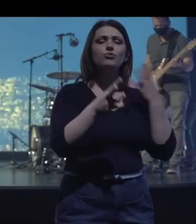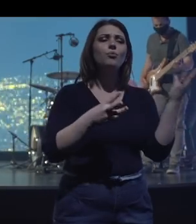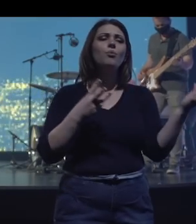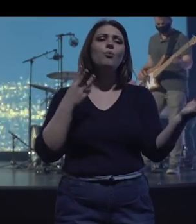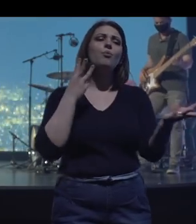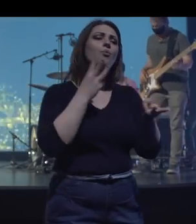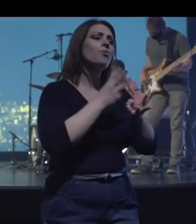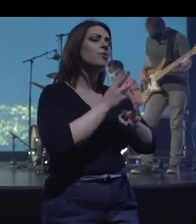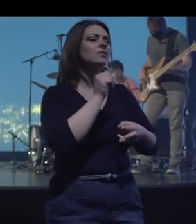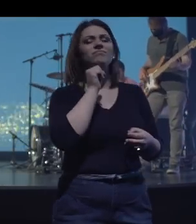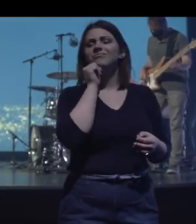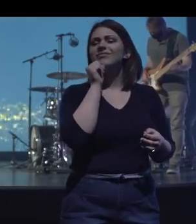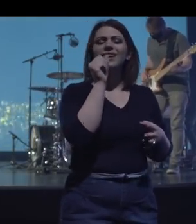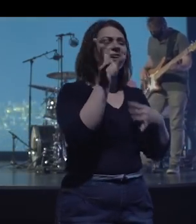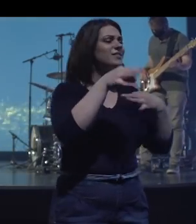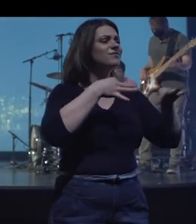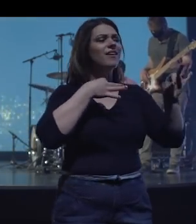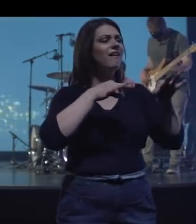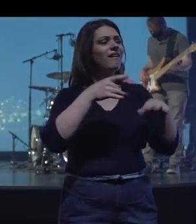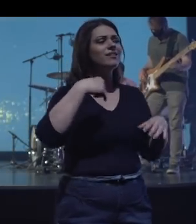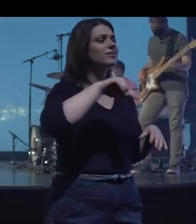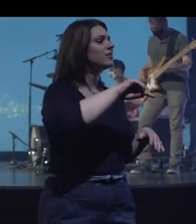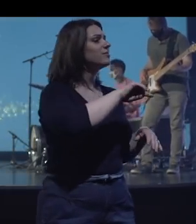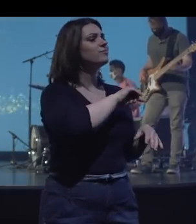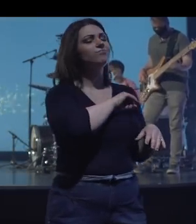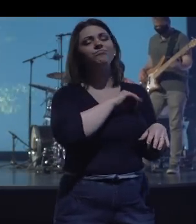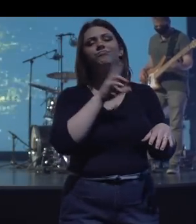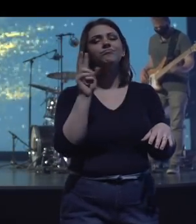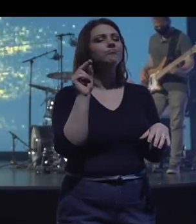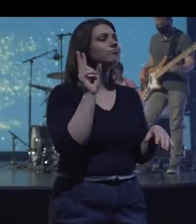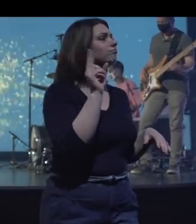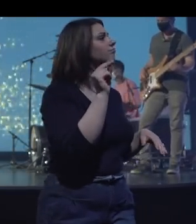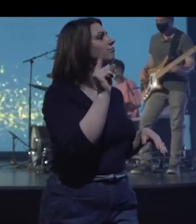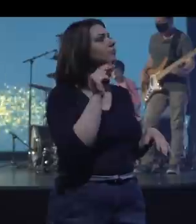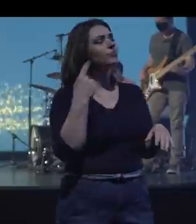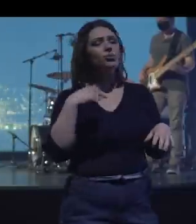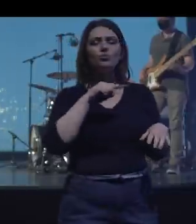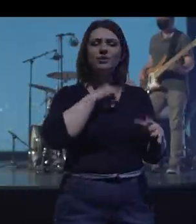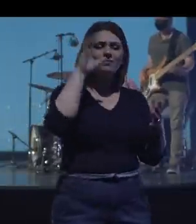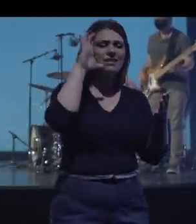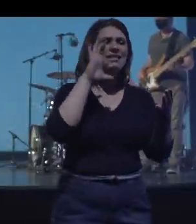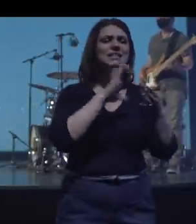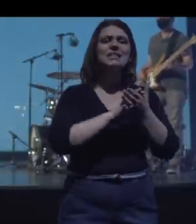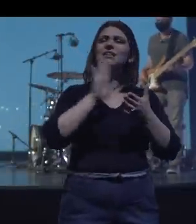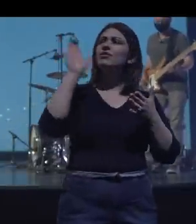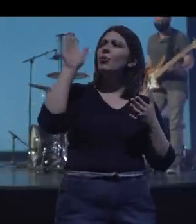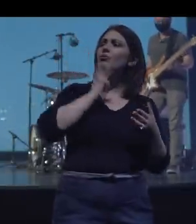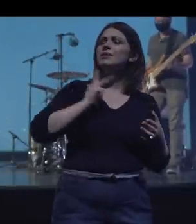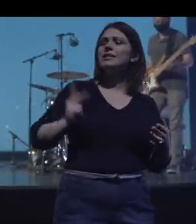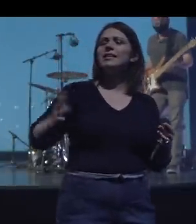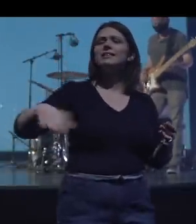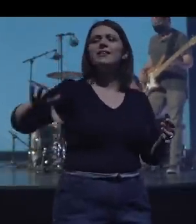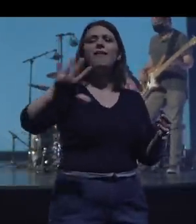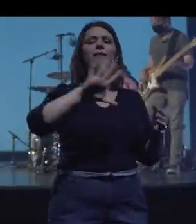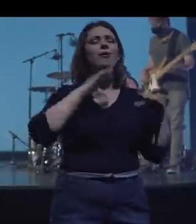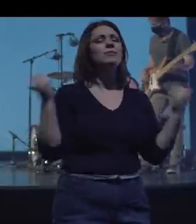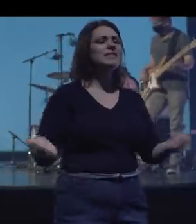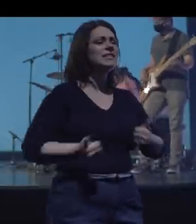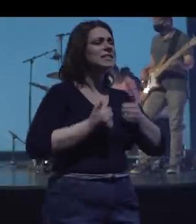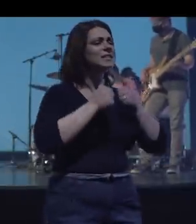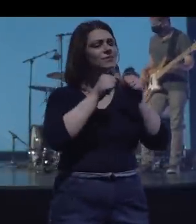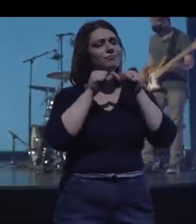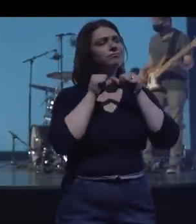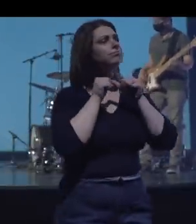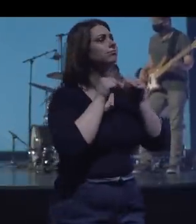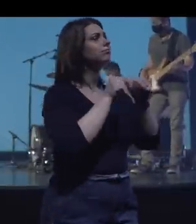will not divide us. No. For we believe your kingdom lives in us.